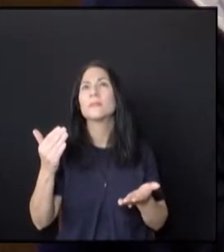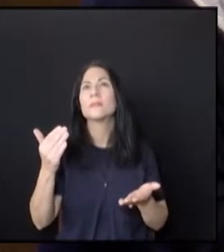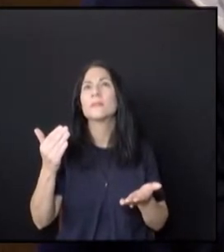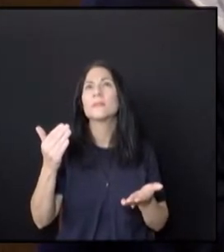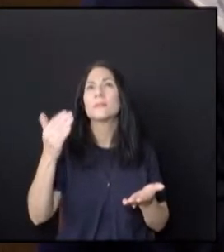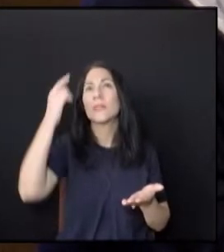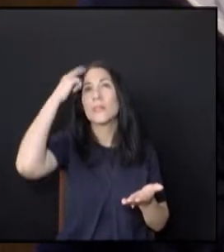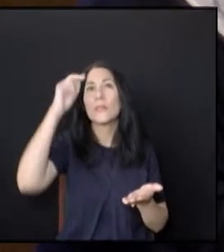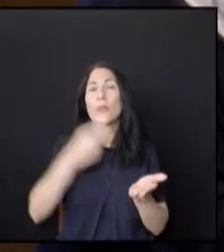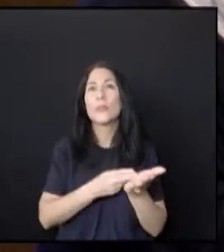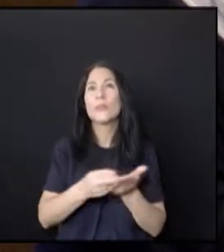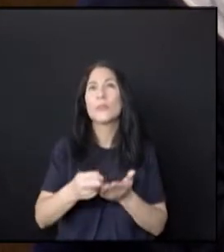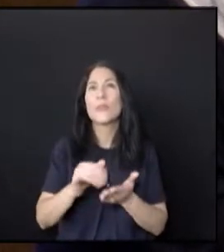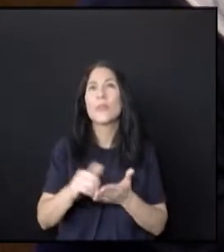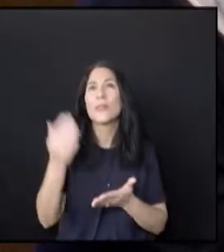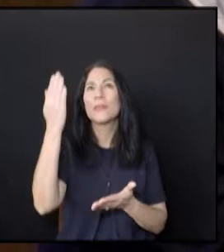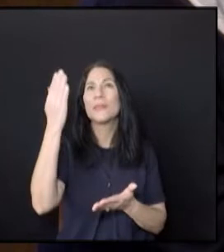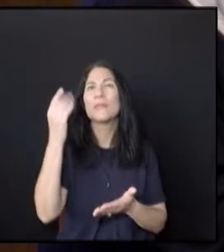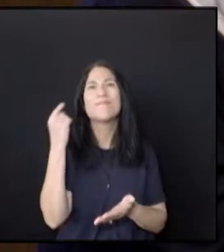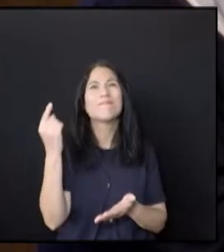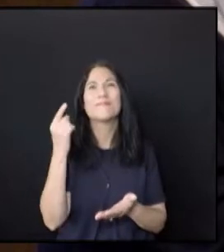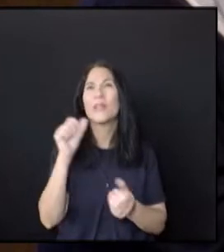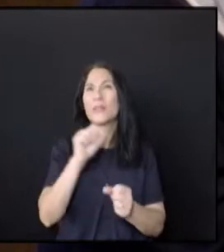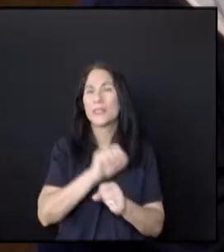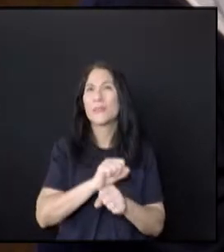the truth that you are always working.